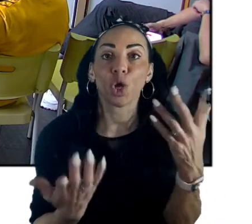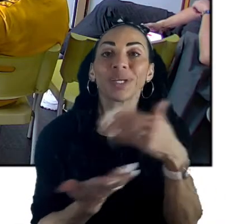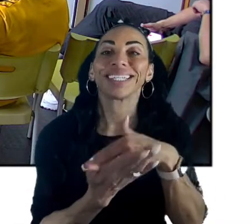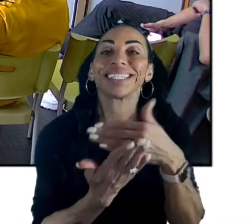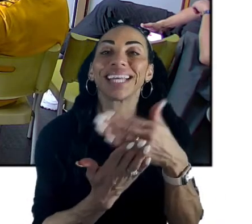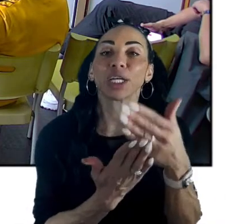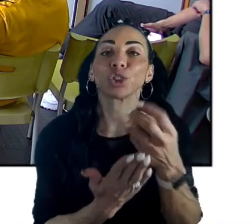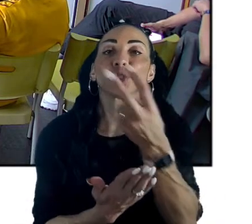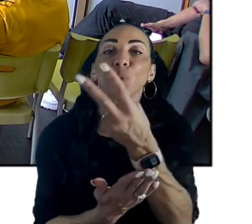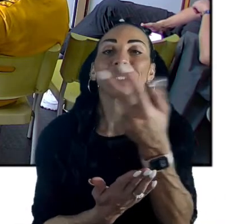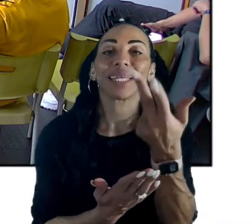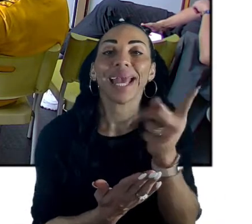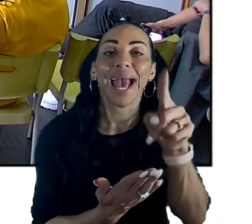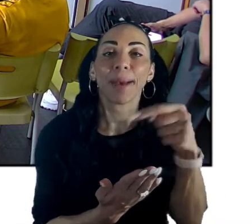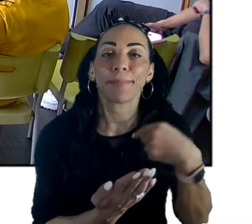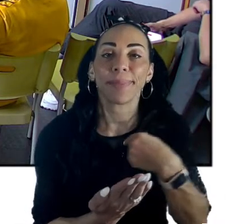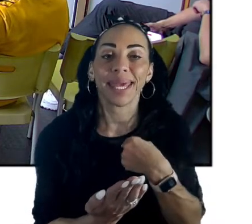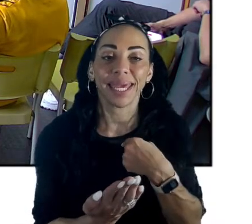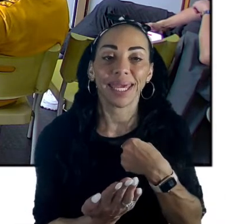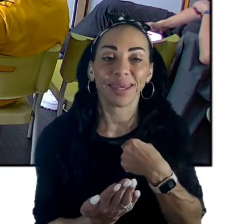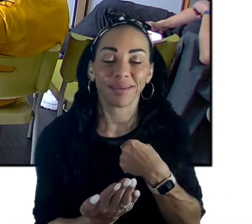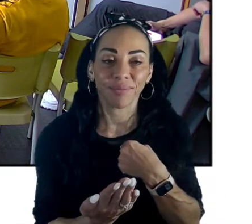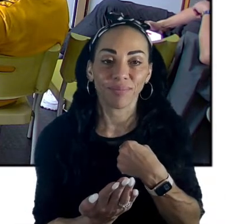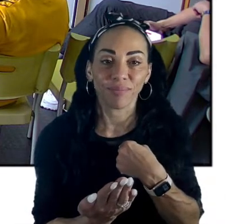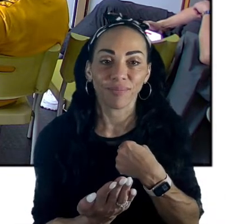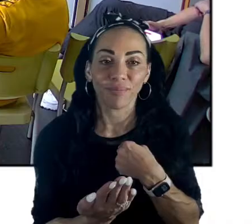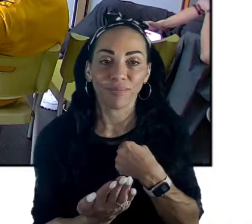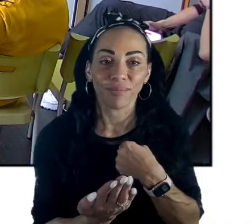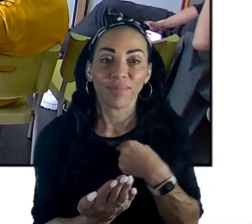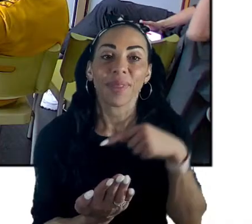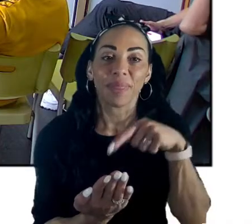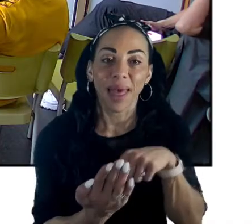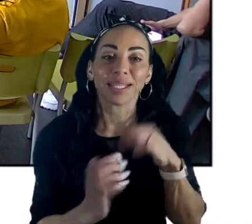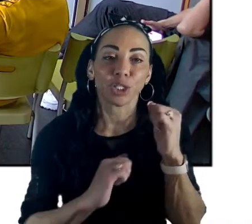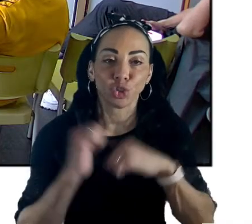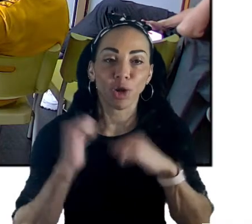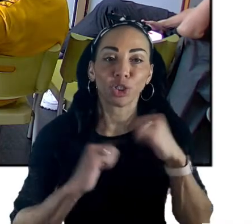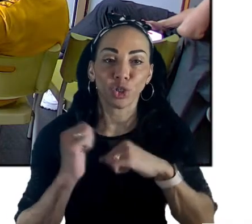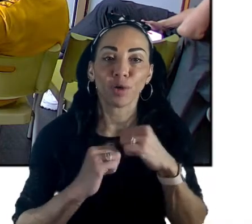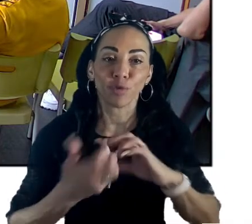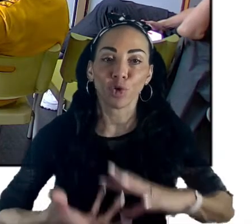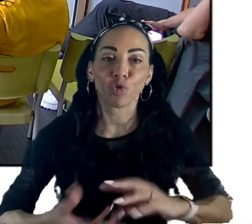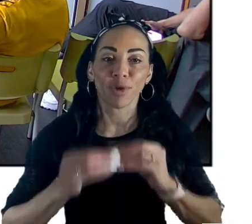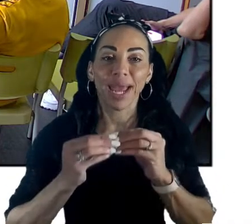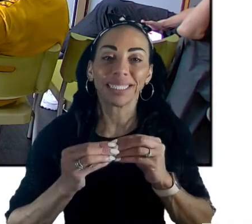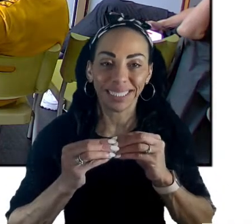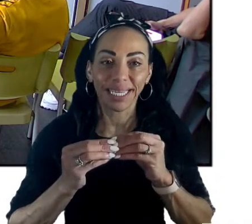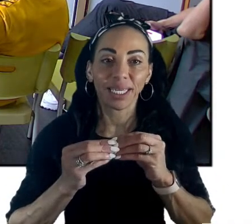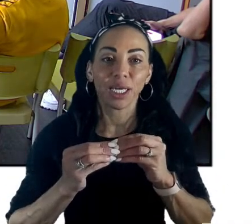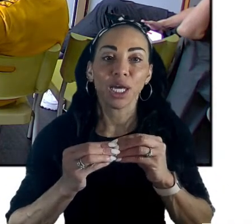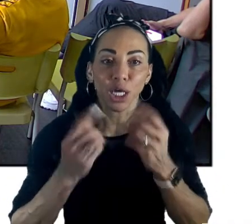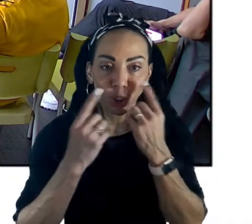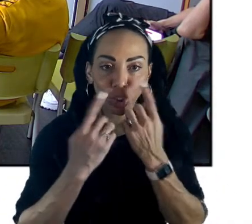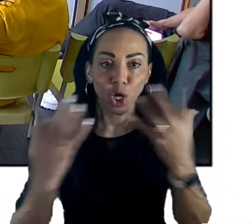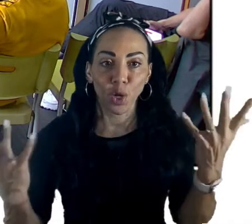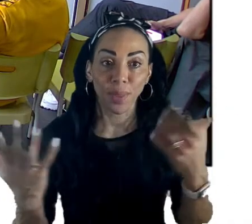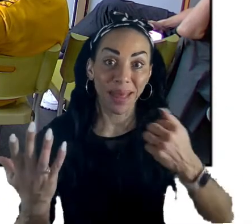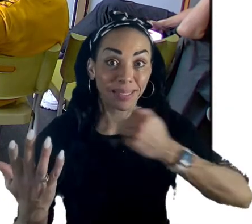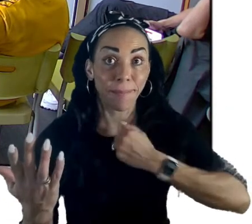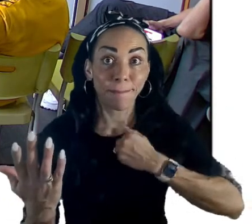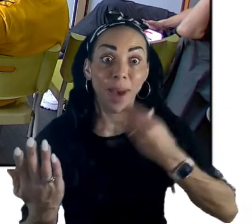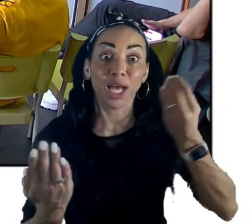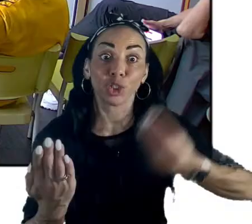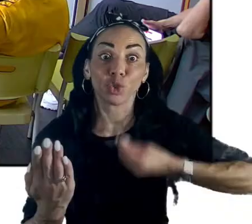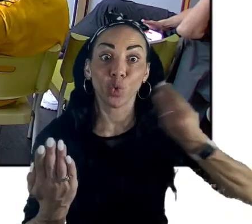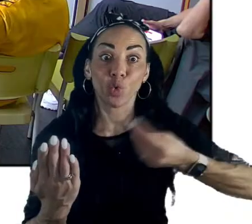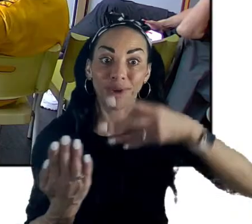like a sort of like a blueprint of making a show, you've got my story that kind of runs through it, and then you've got all these